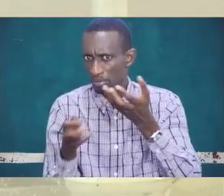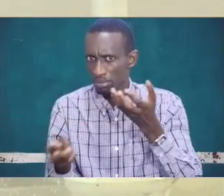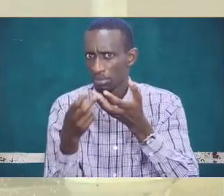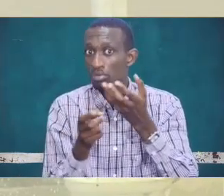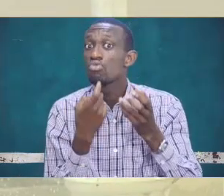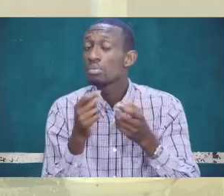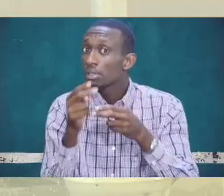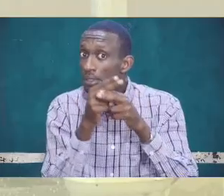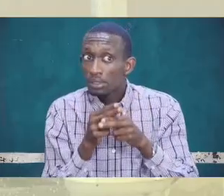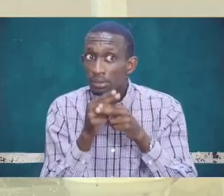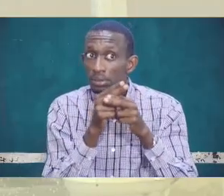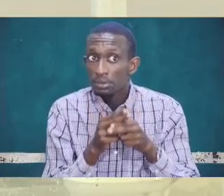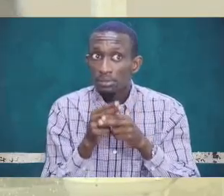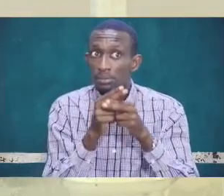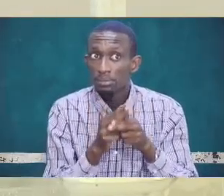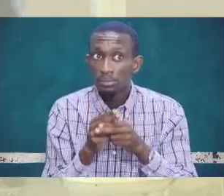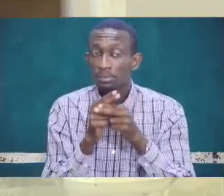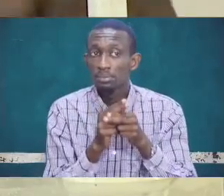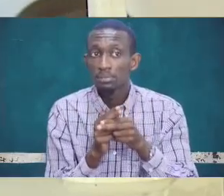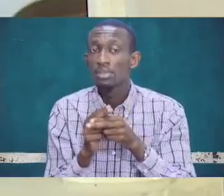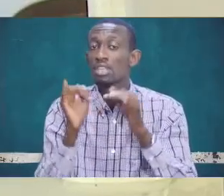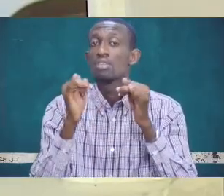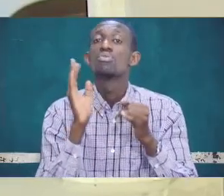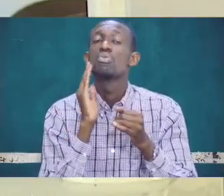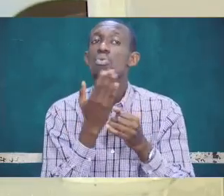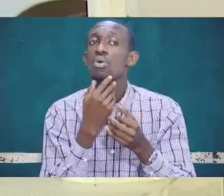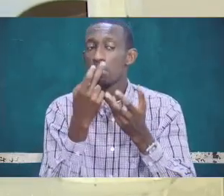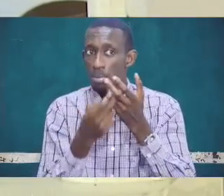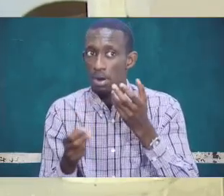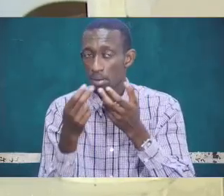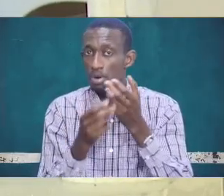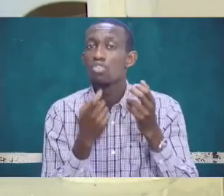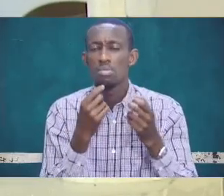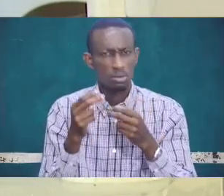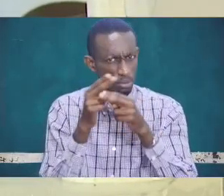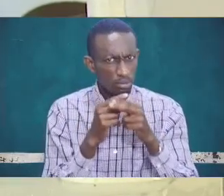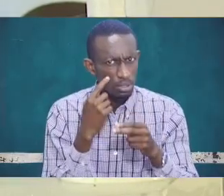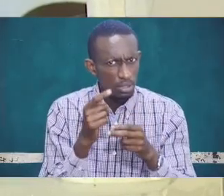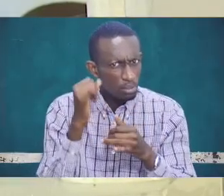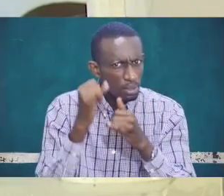very careful as you move towards the end.